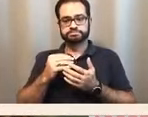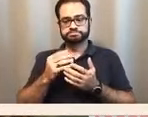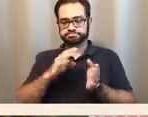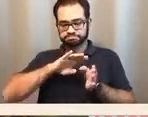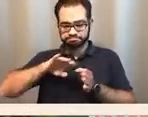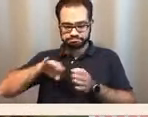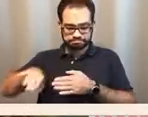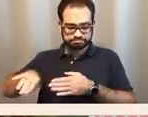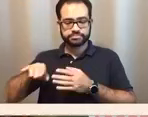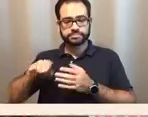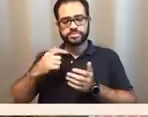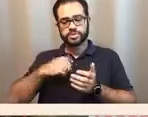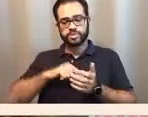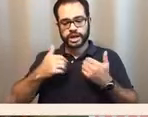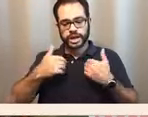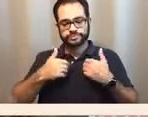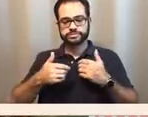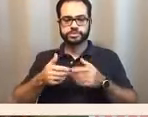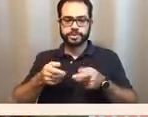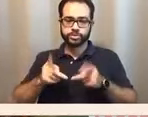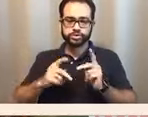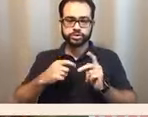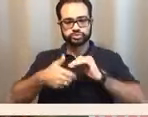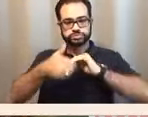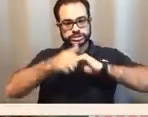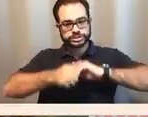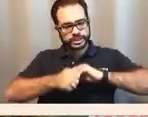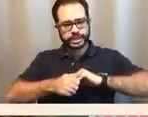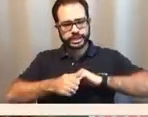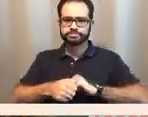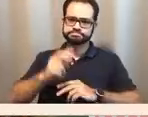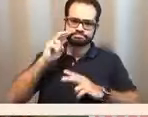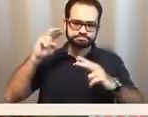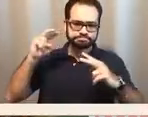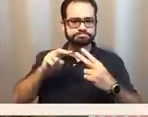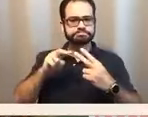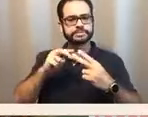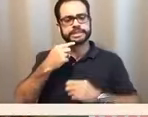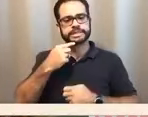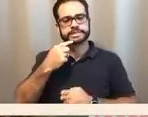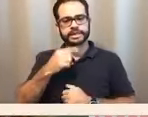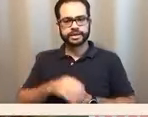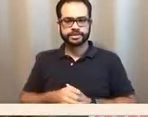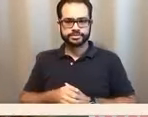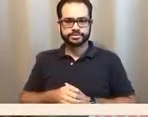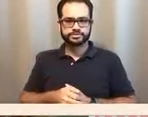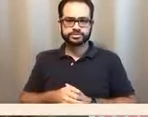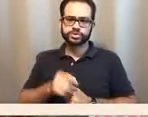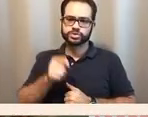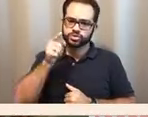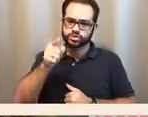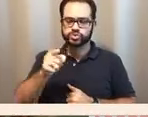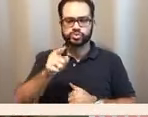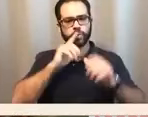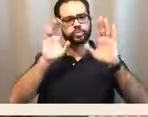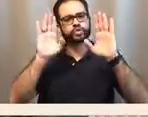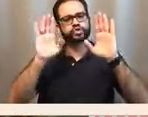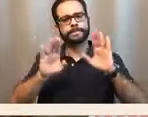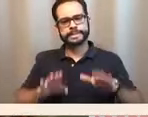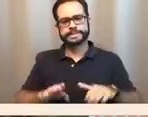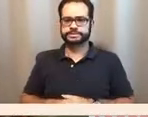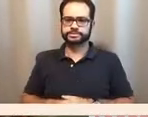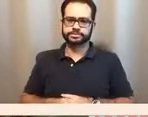to shake your hand, look you in the eye, and say, you are tremendous. You are